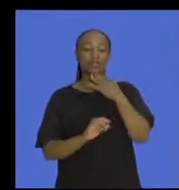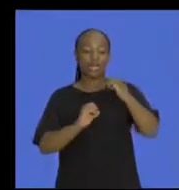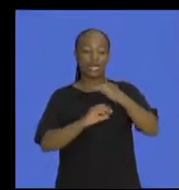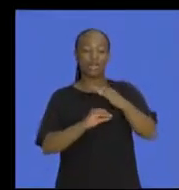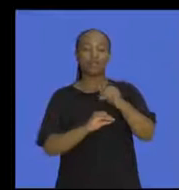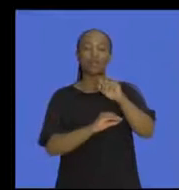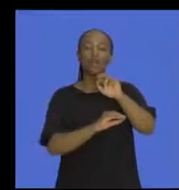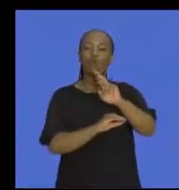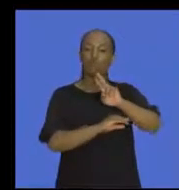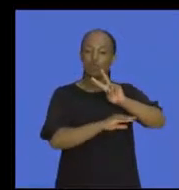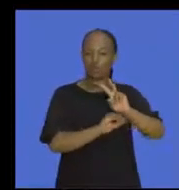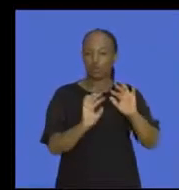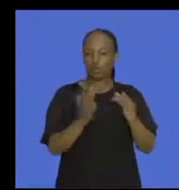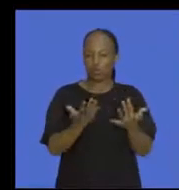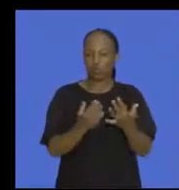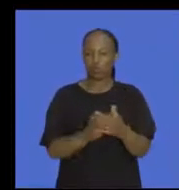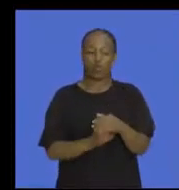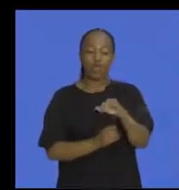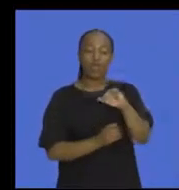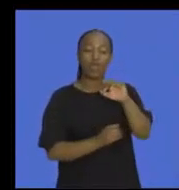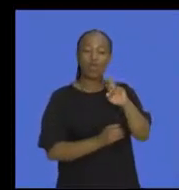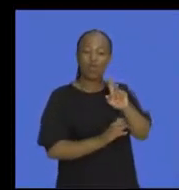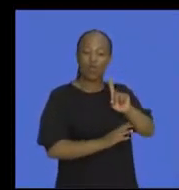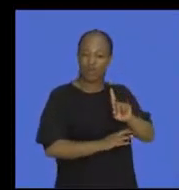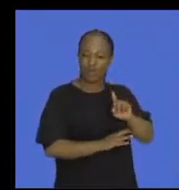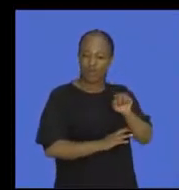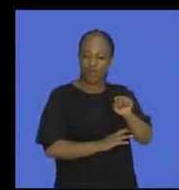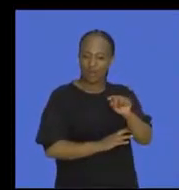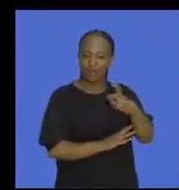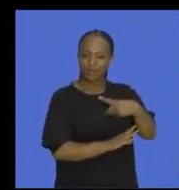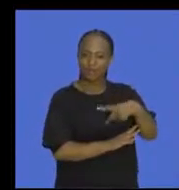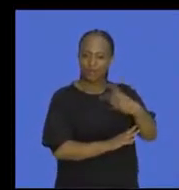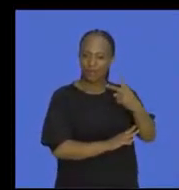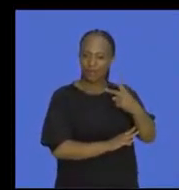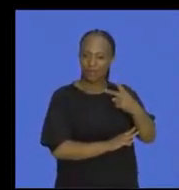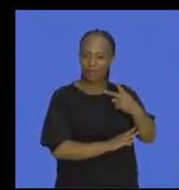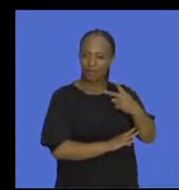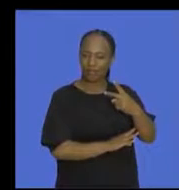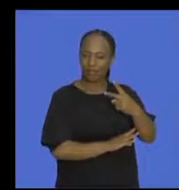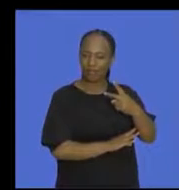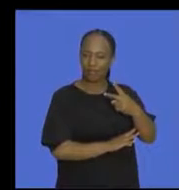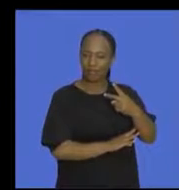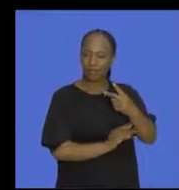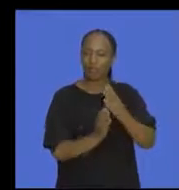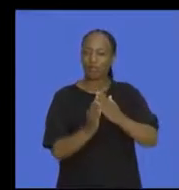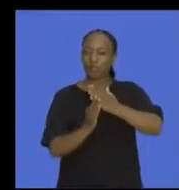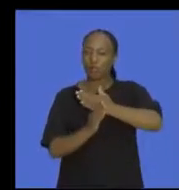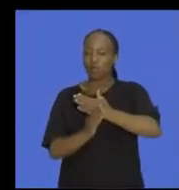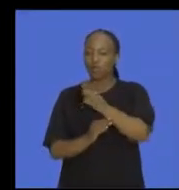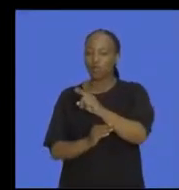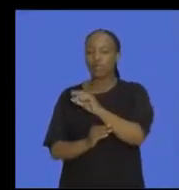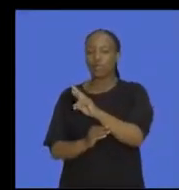Okay, but take note, the current through R1 is actually double the current that is